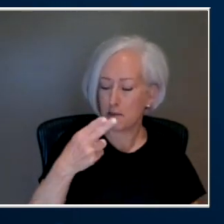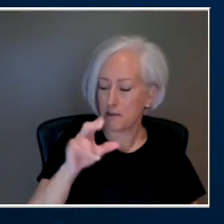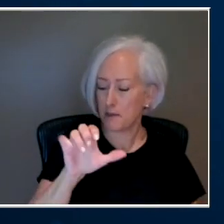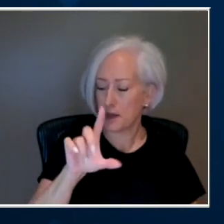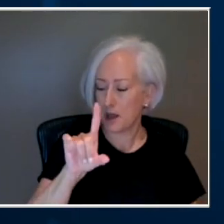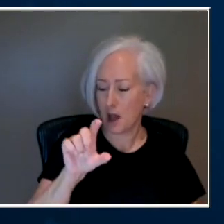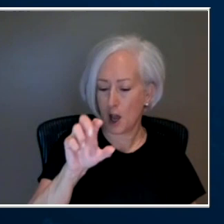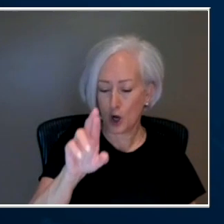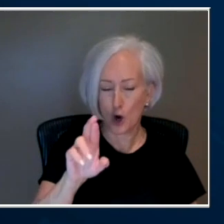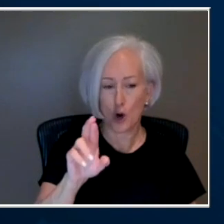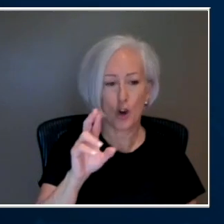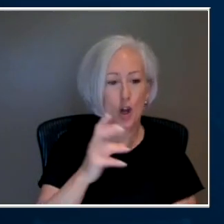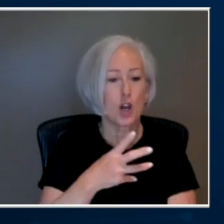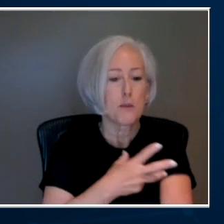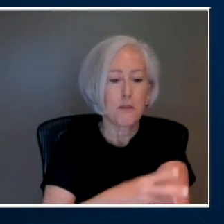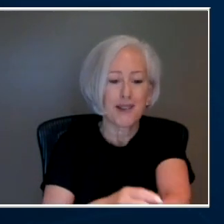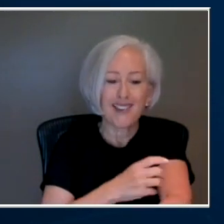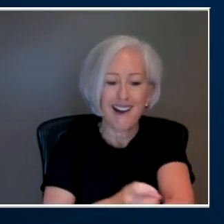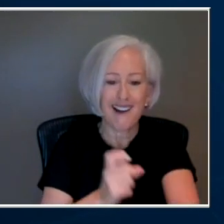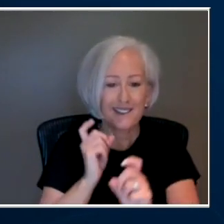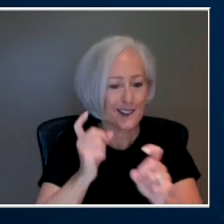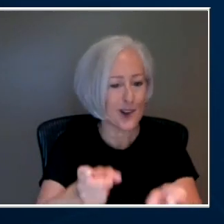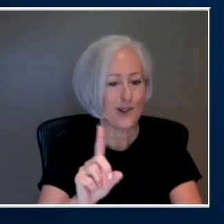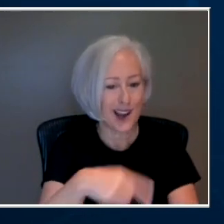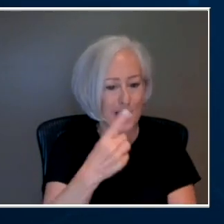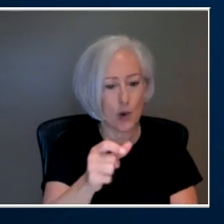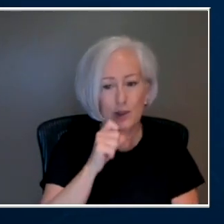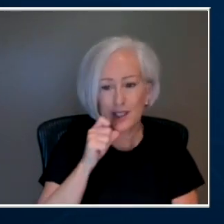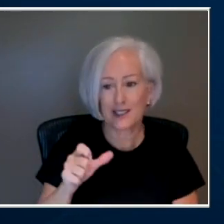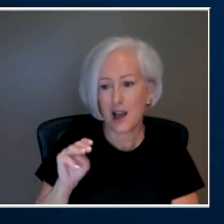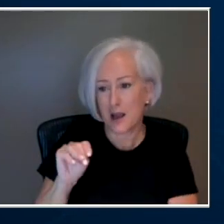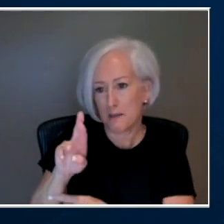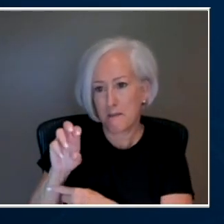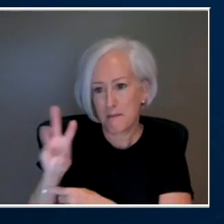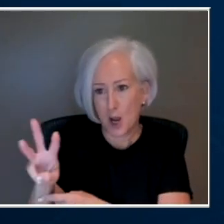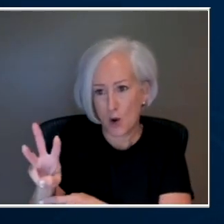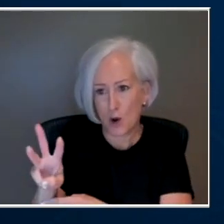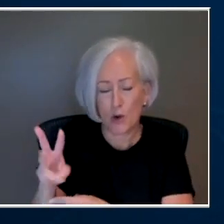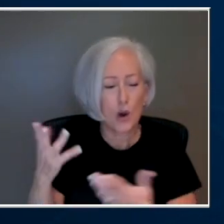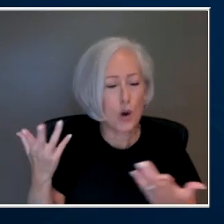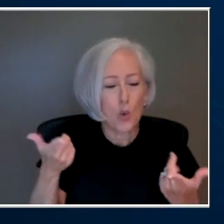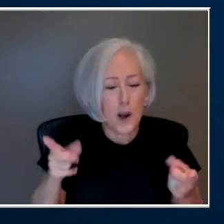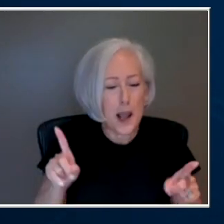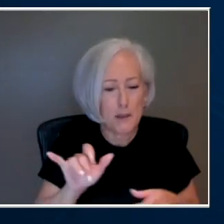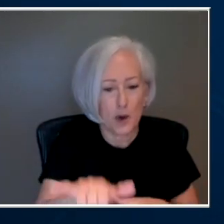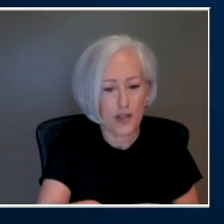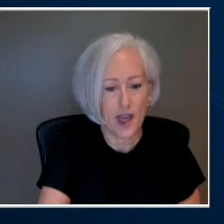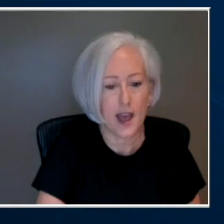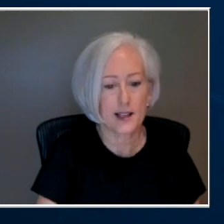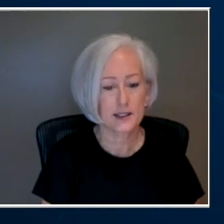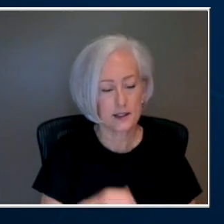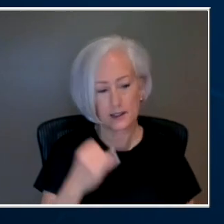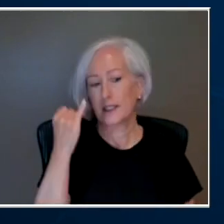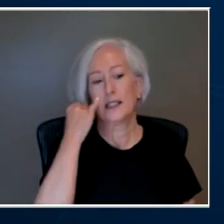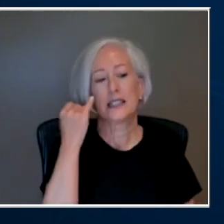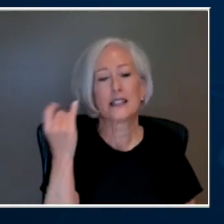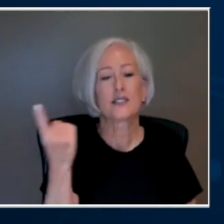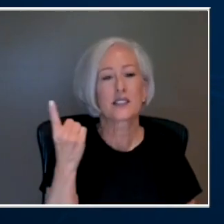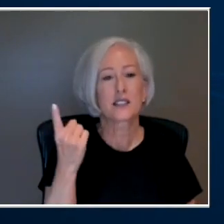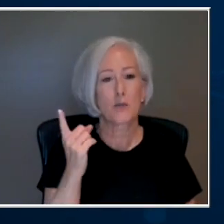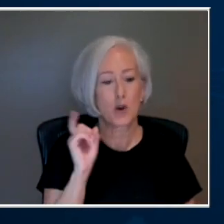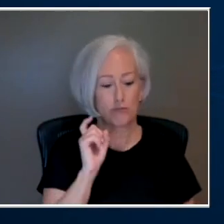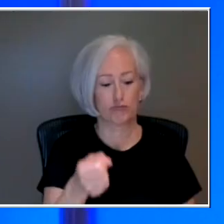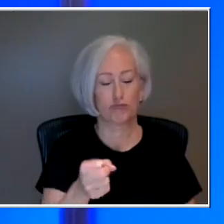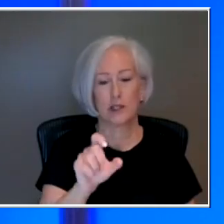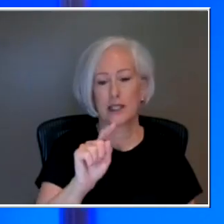bone marrow. So what happened with that? So when a person volunteers to donate their stem cells, there are